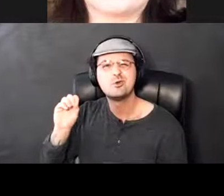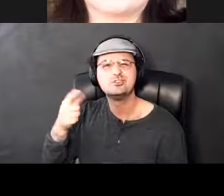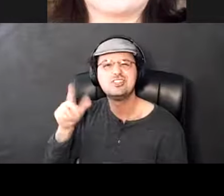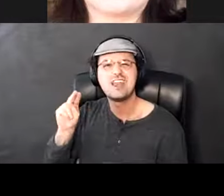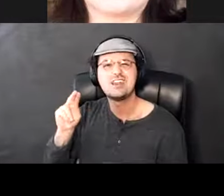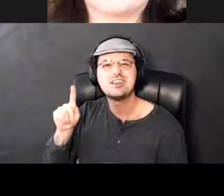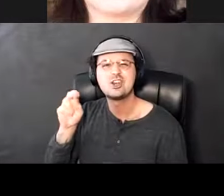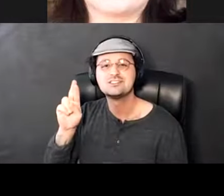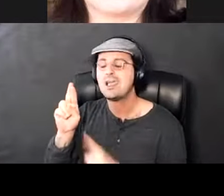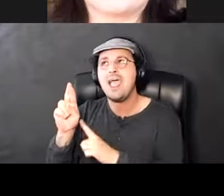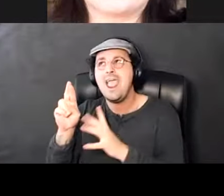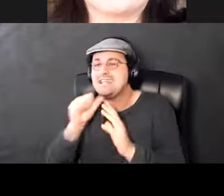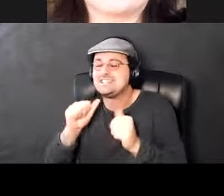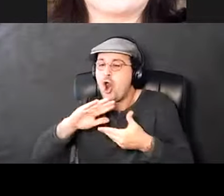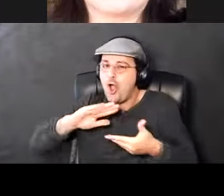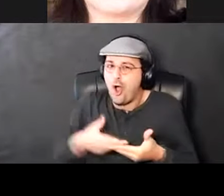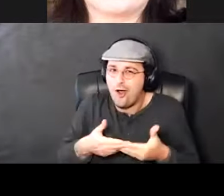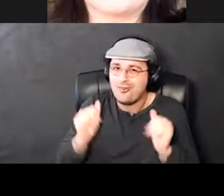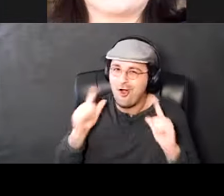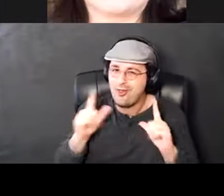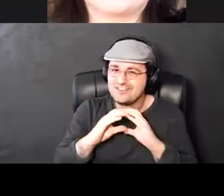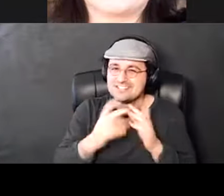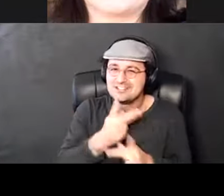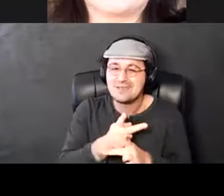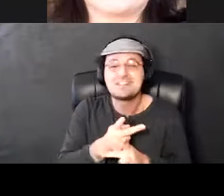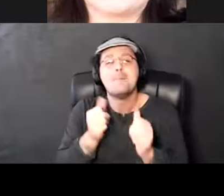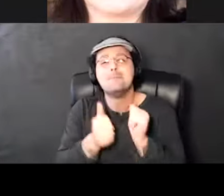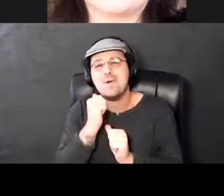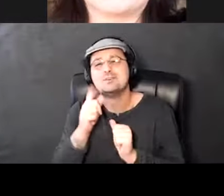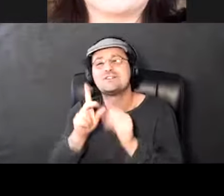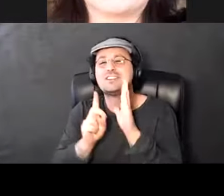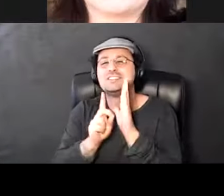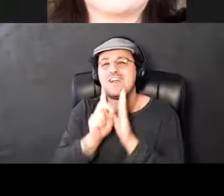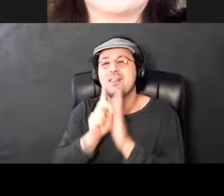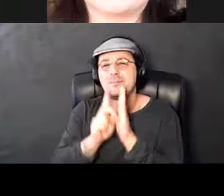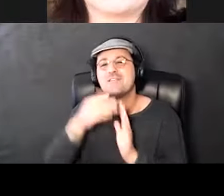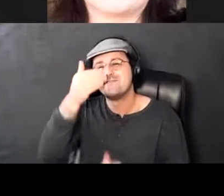actually not all the cell types, it's most of the cell types that the progenitors in the developing dorsal forebrain can make.